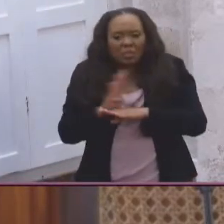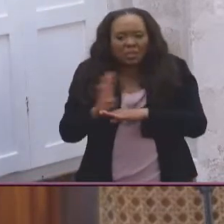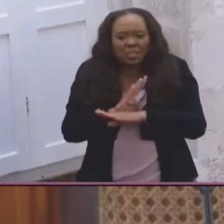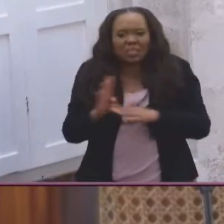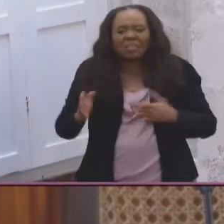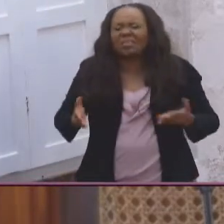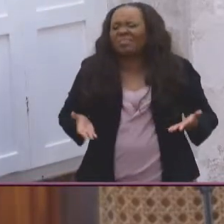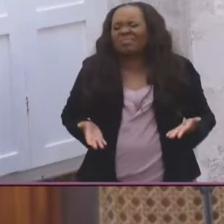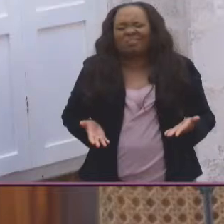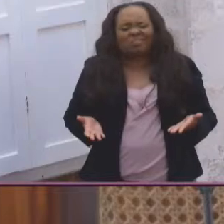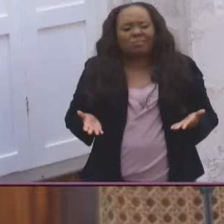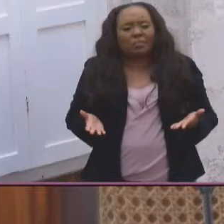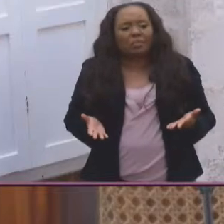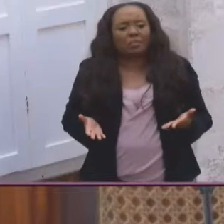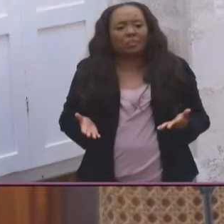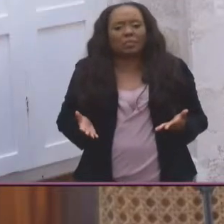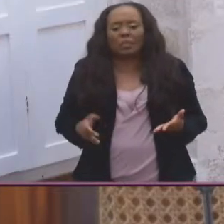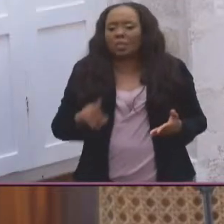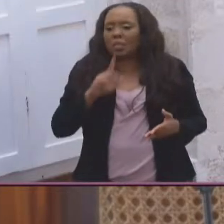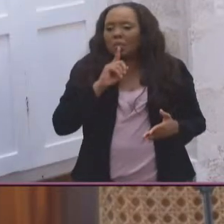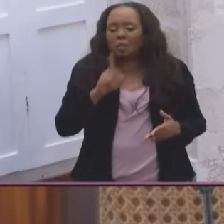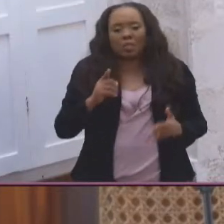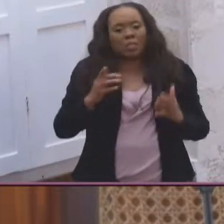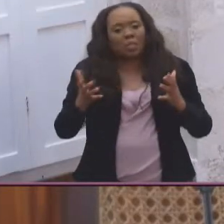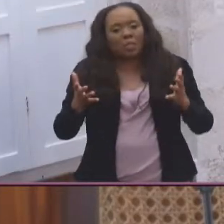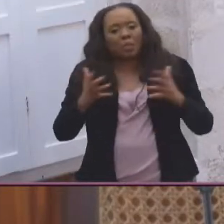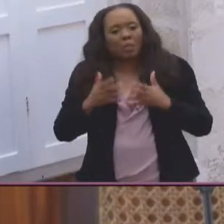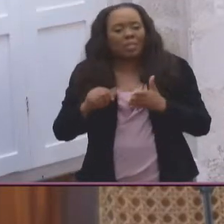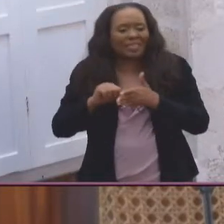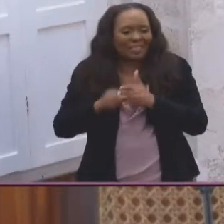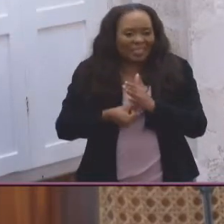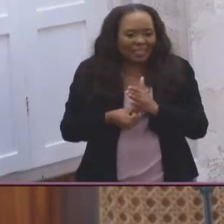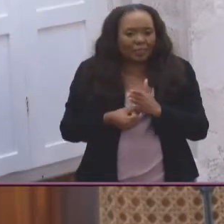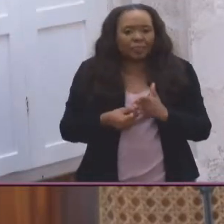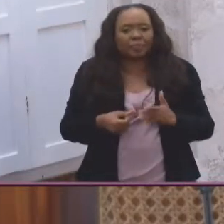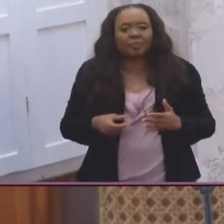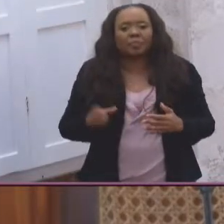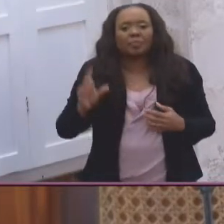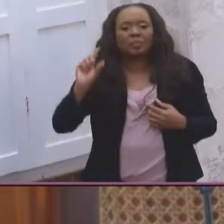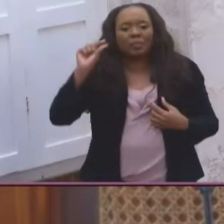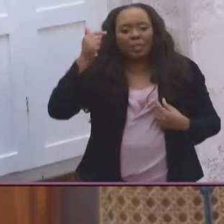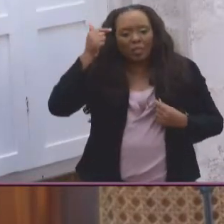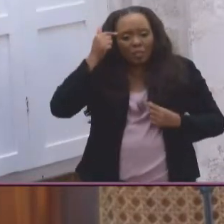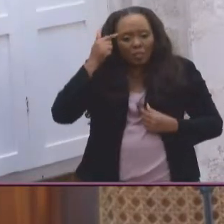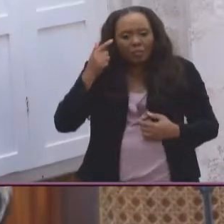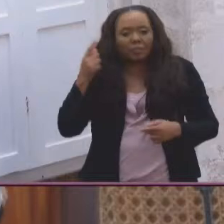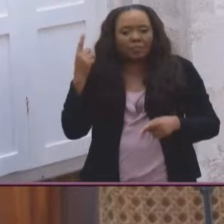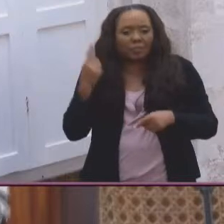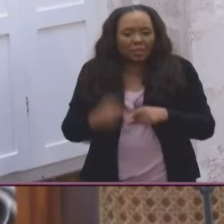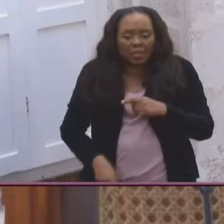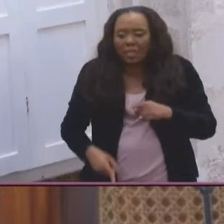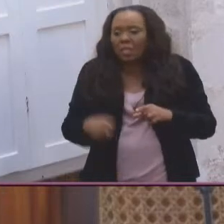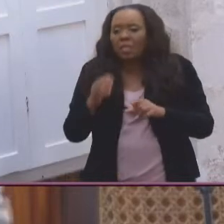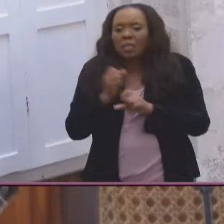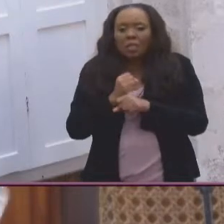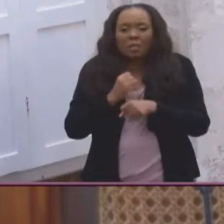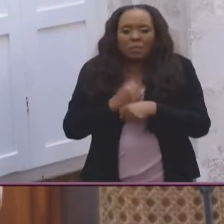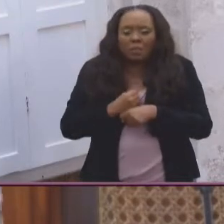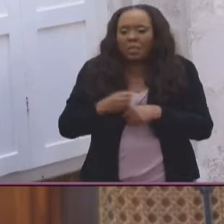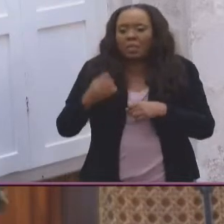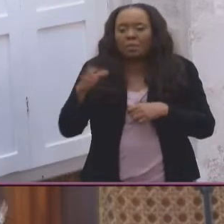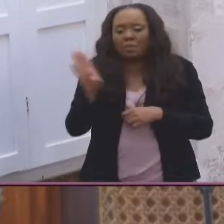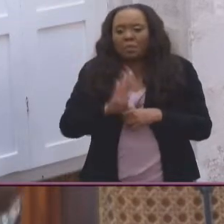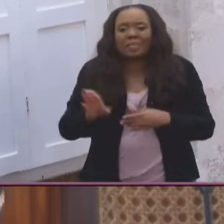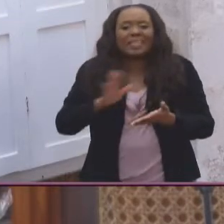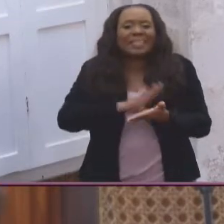And I really want to emphasize that government alone cannot keep the country clean, no